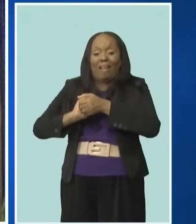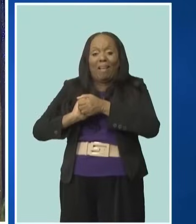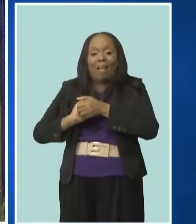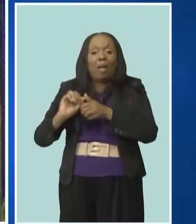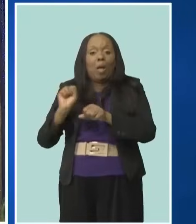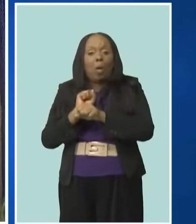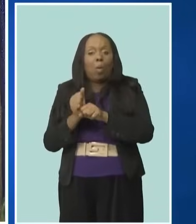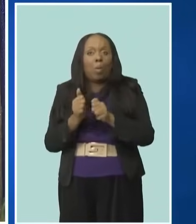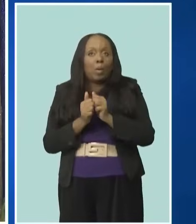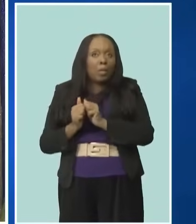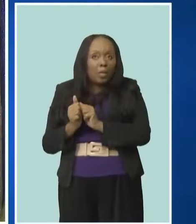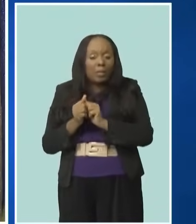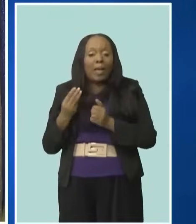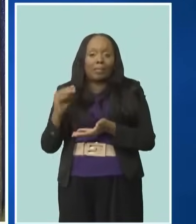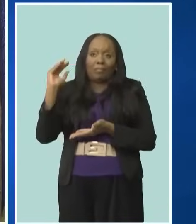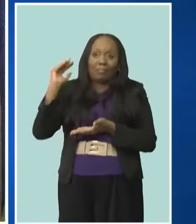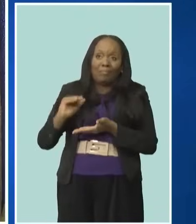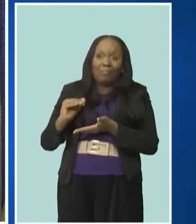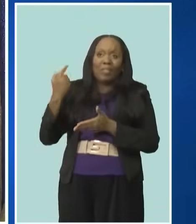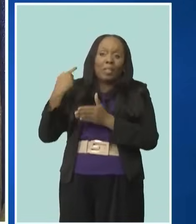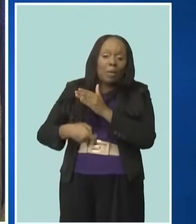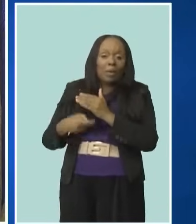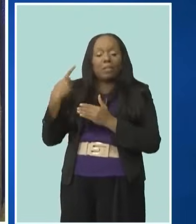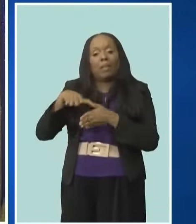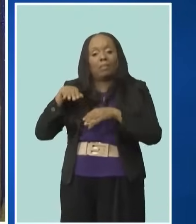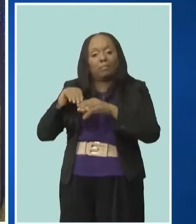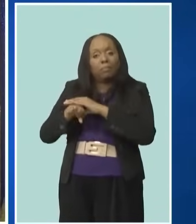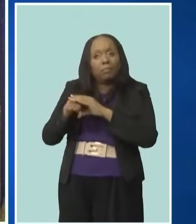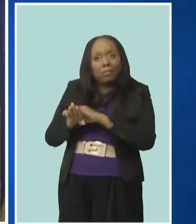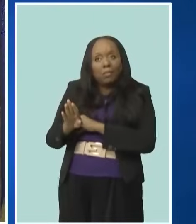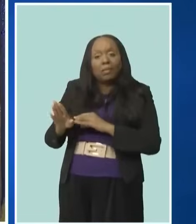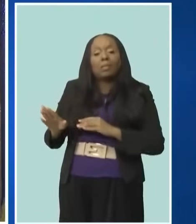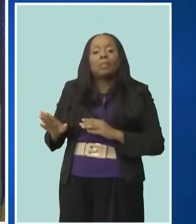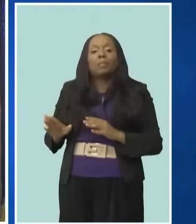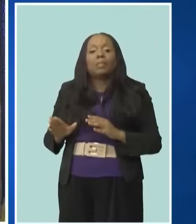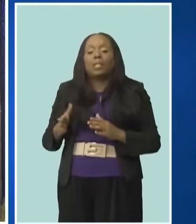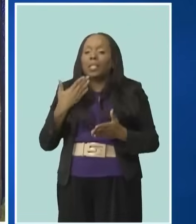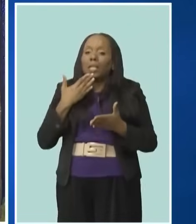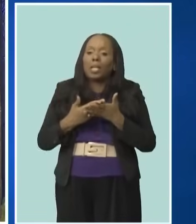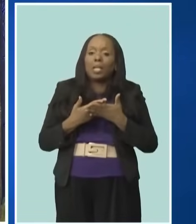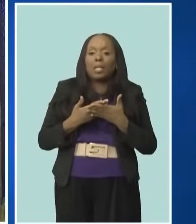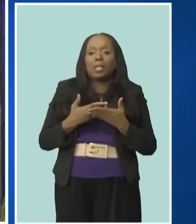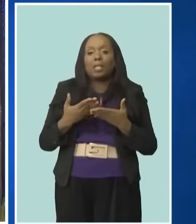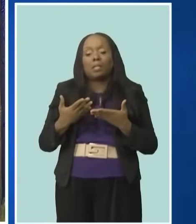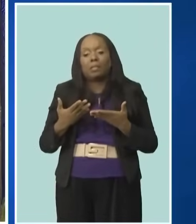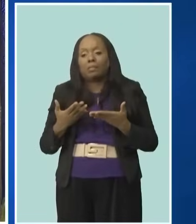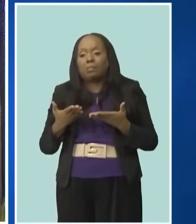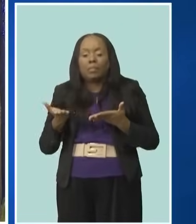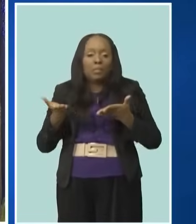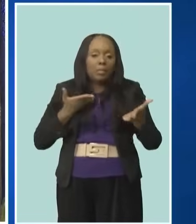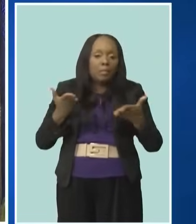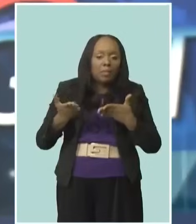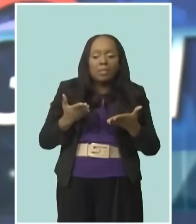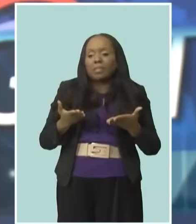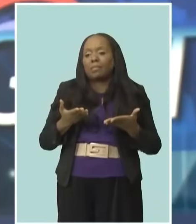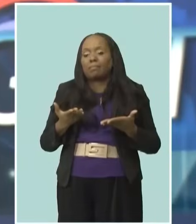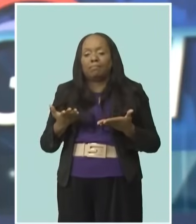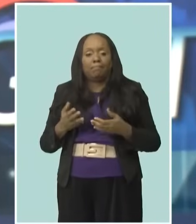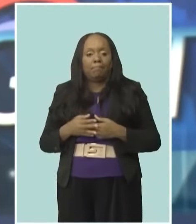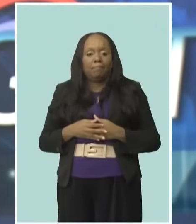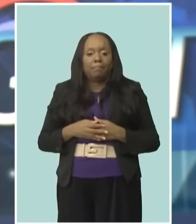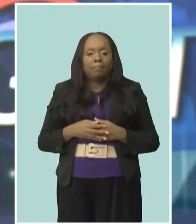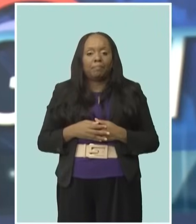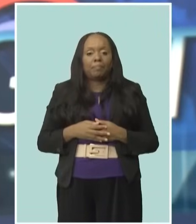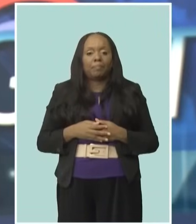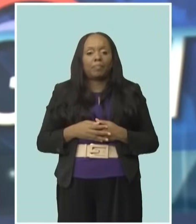costs that you will face in accessing and purchasing from therapeutics to equipment to services.